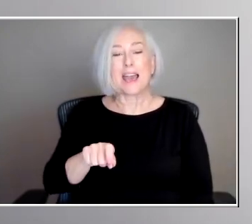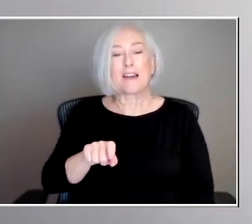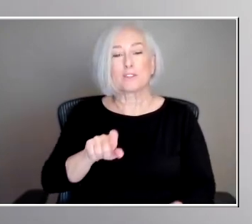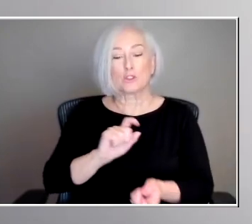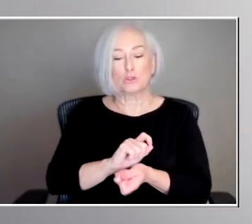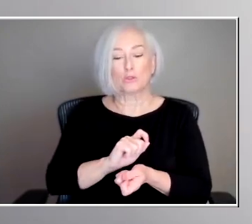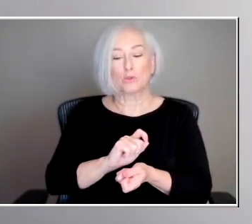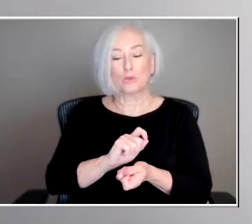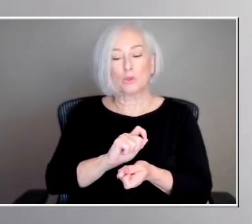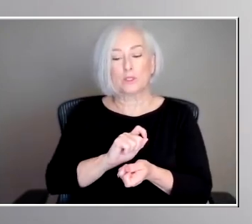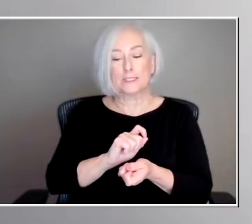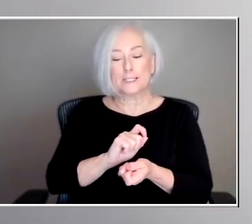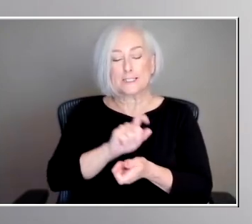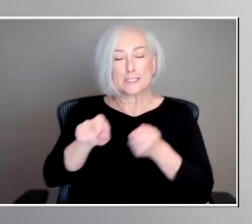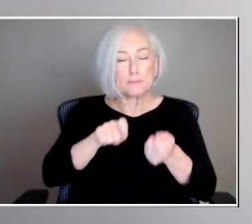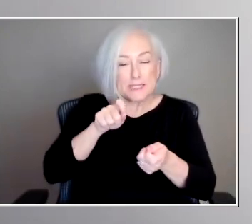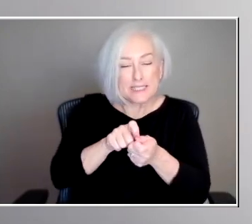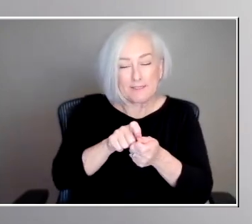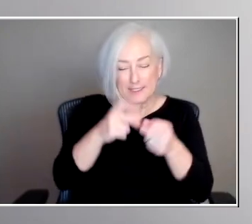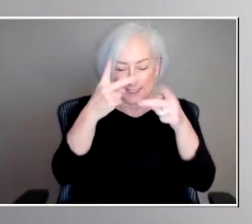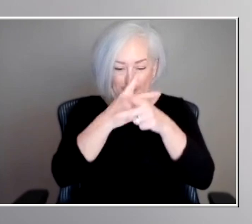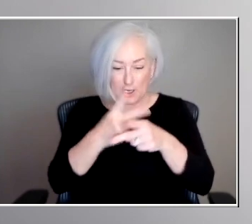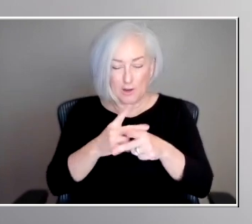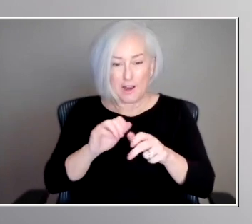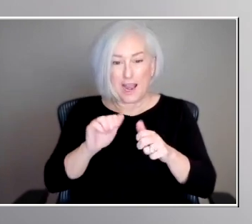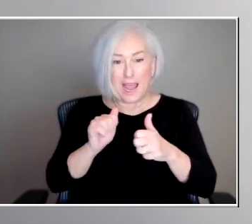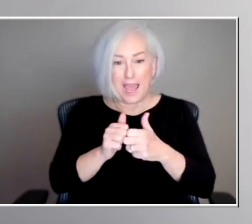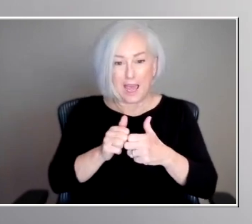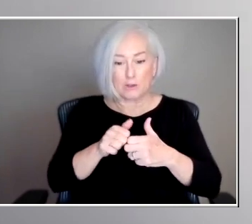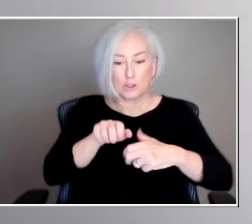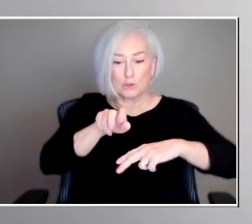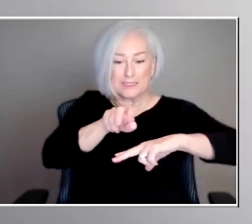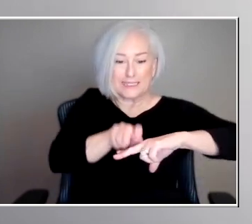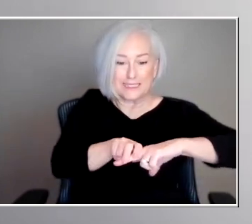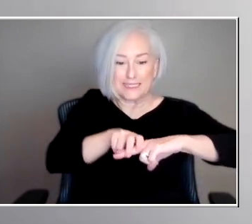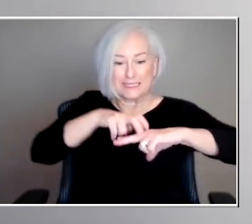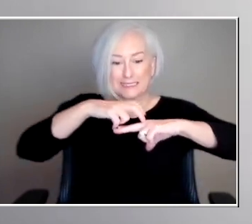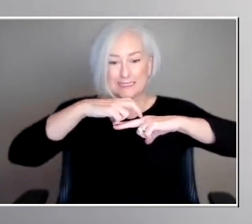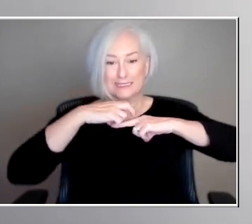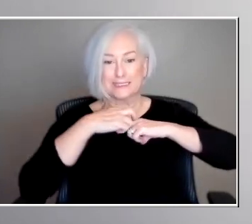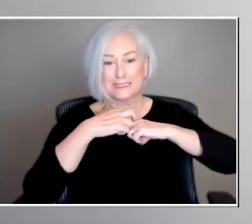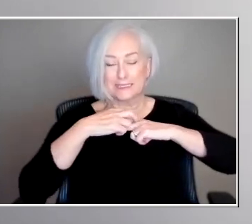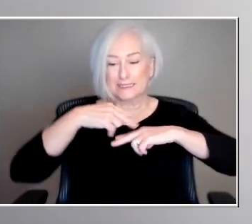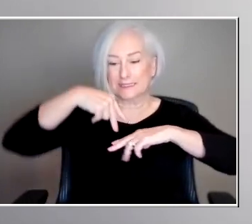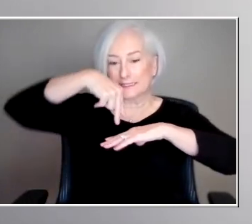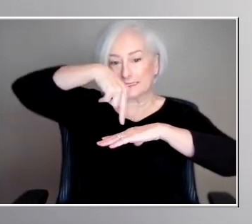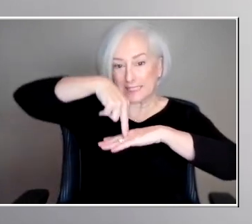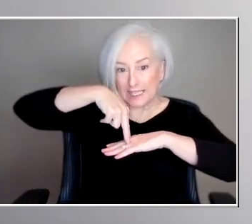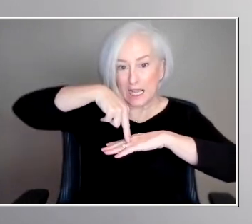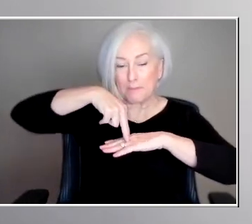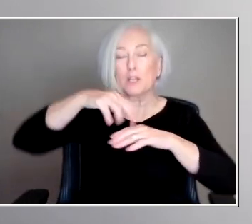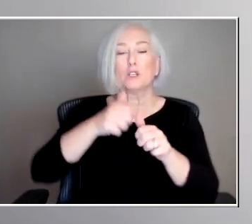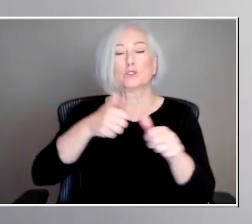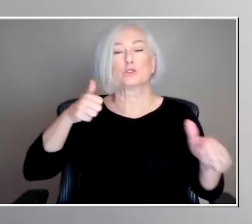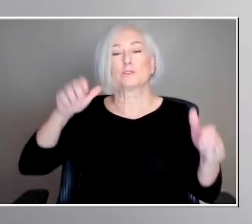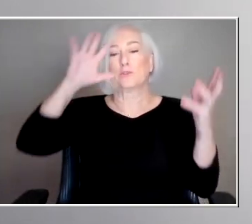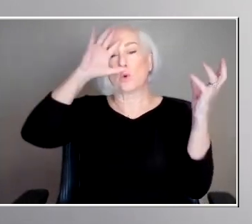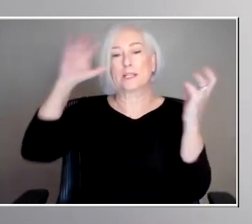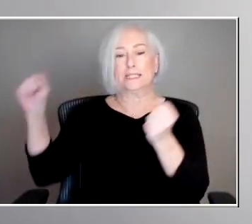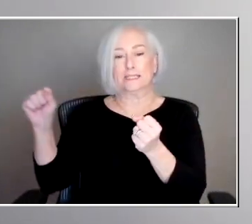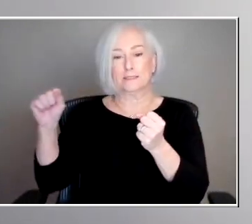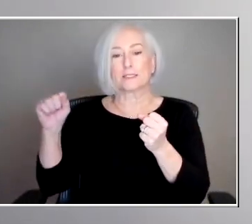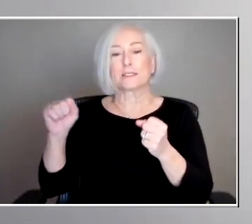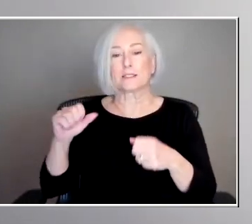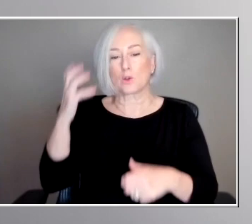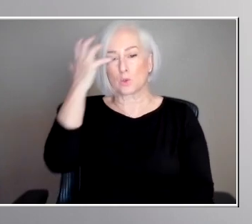avoid any of that dizziness and fainting that comes with that. And then I know that if I want to do